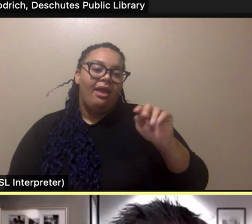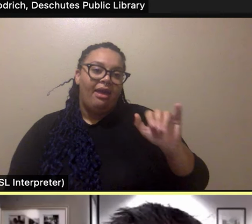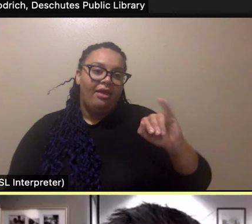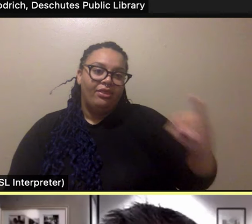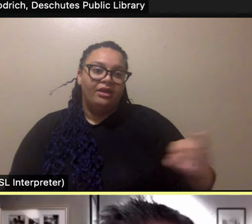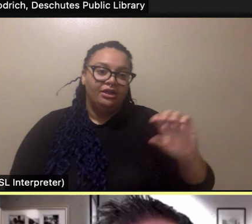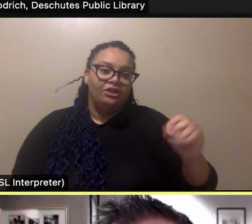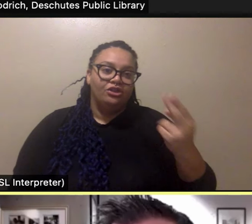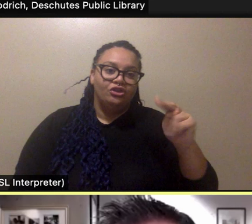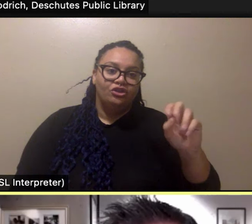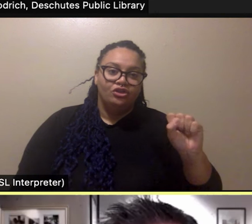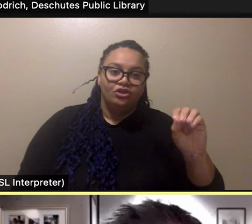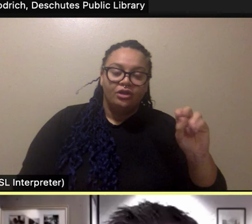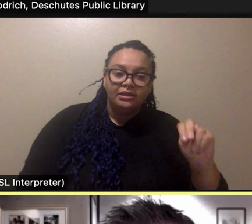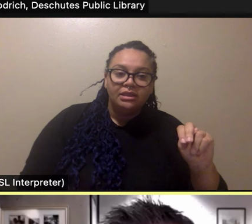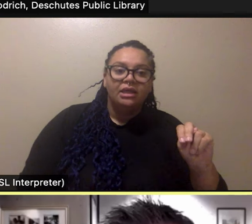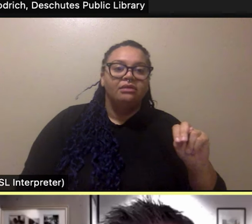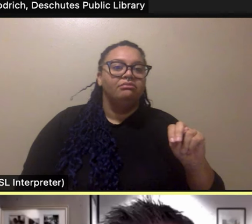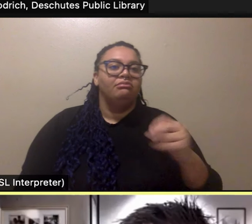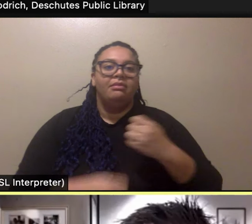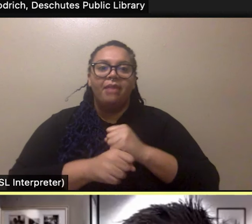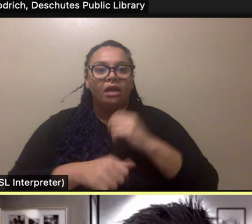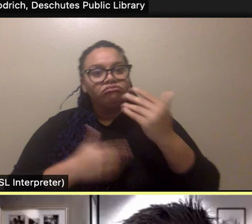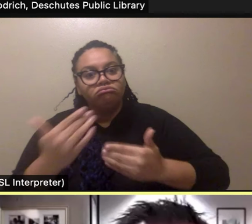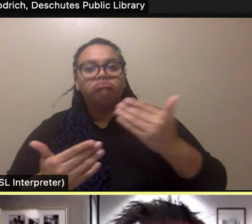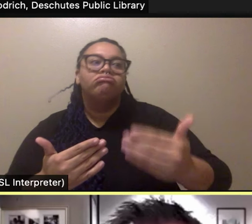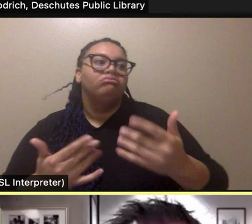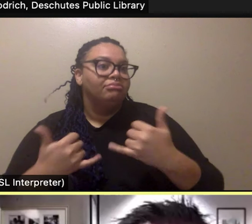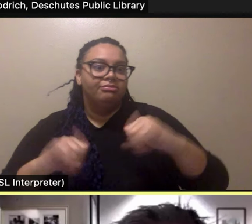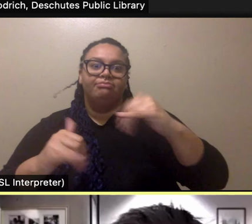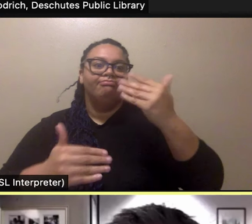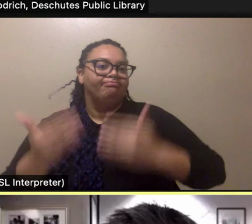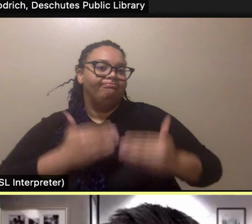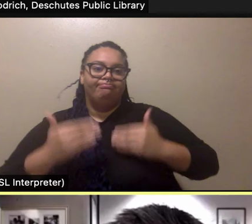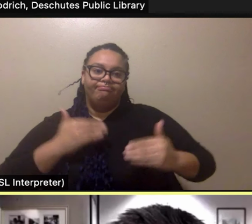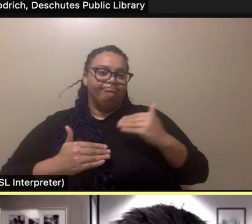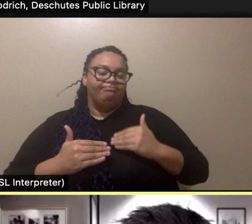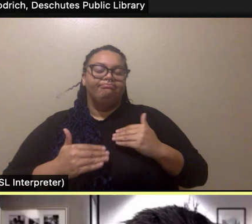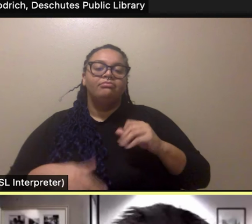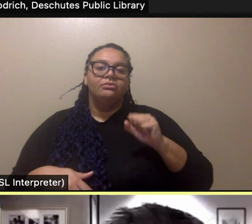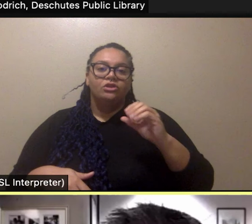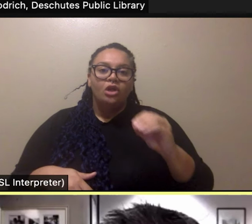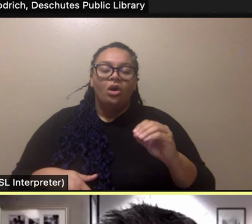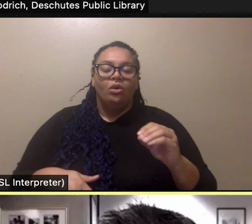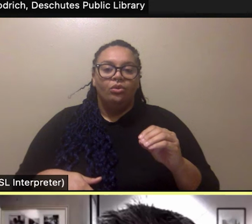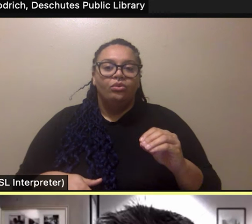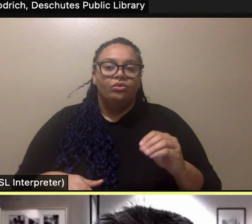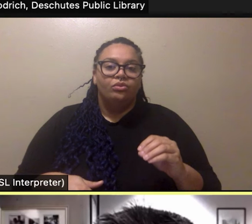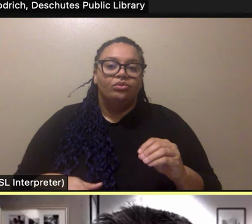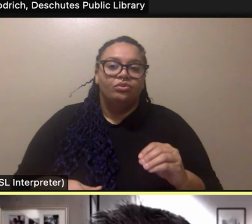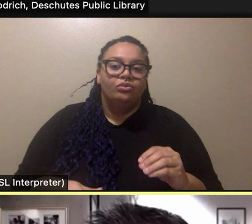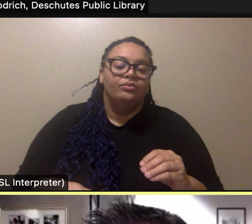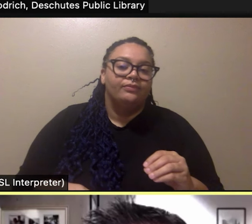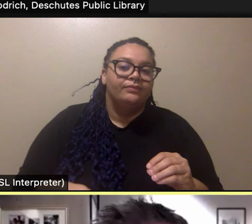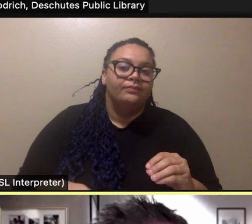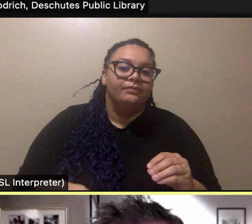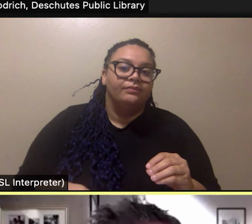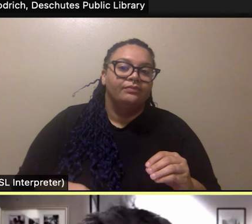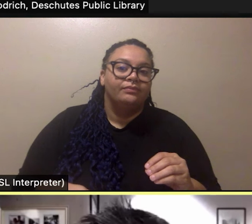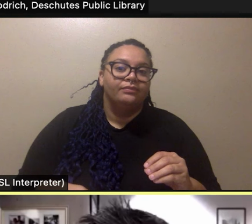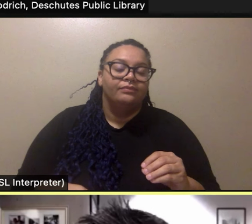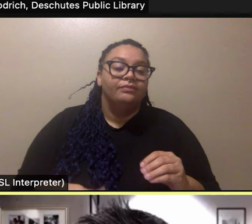some racial progress, there's a push back against it. So it really goes back to the colonial times, this pattern of racial progress and then a